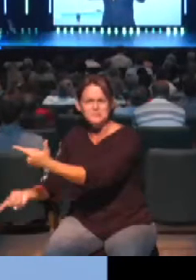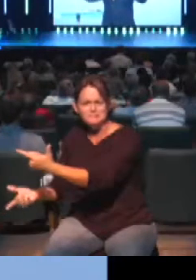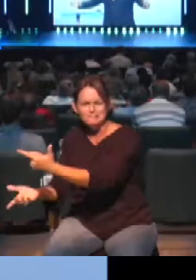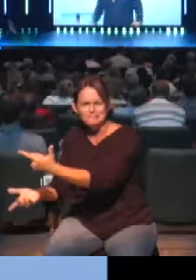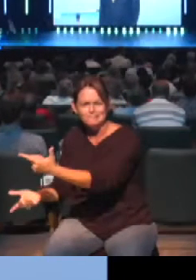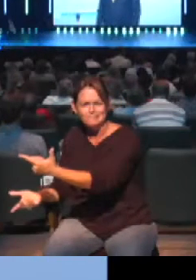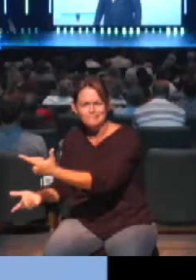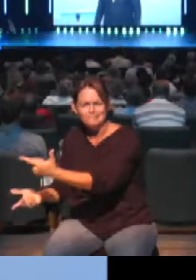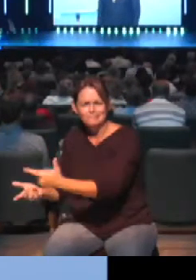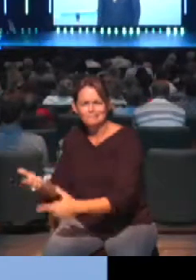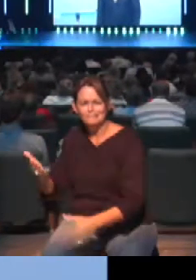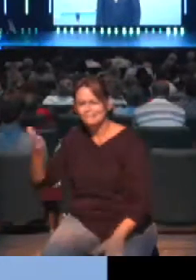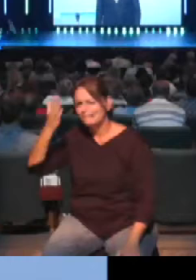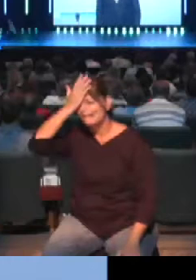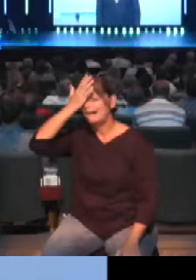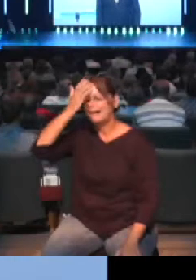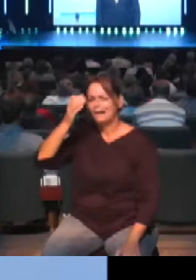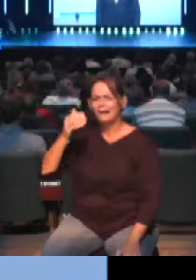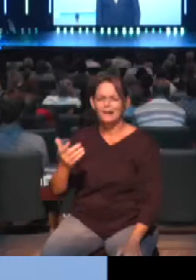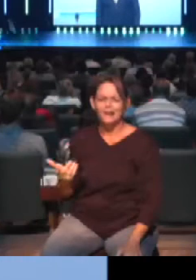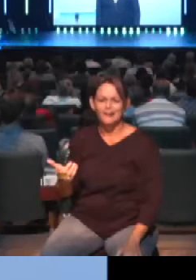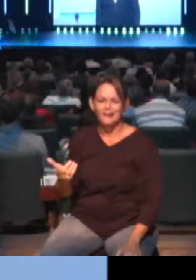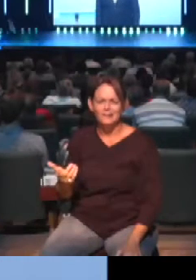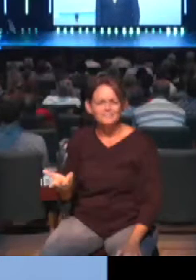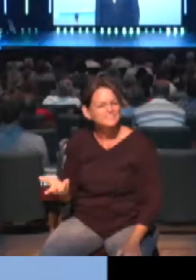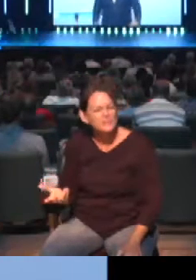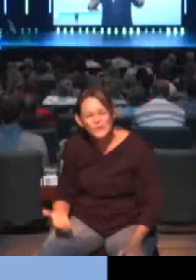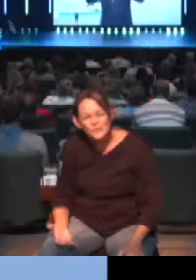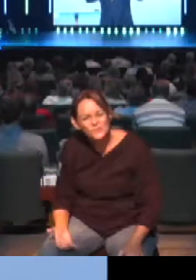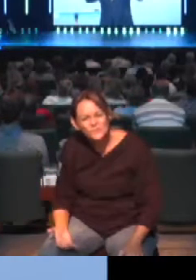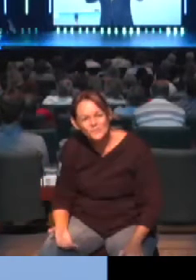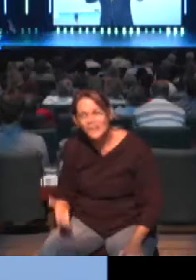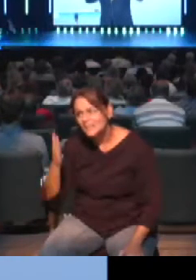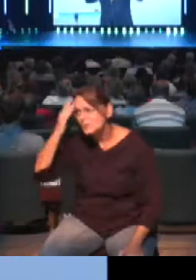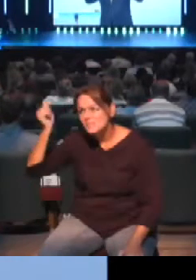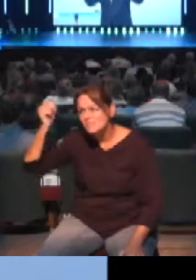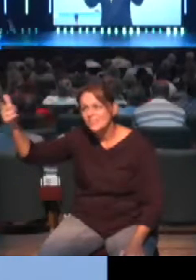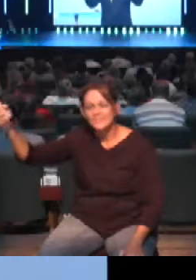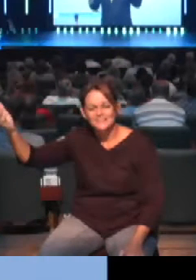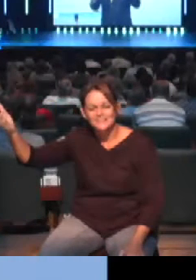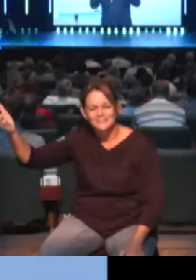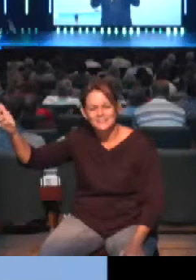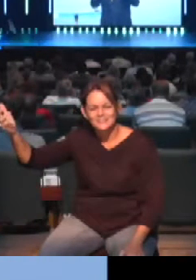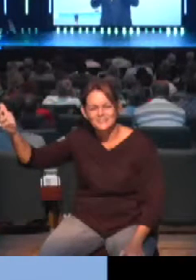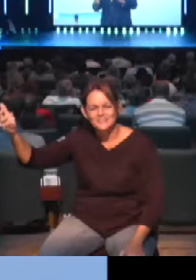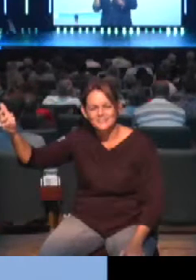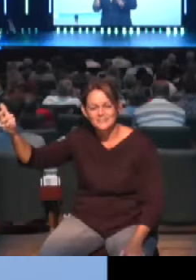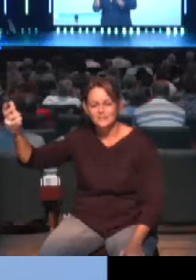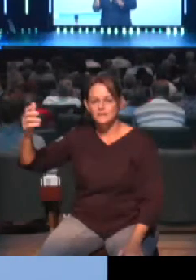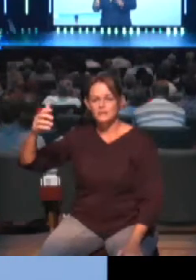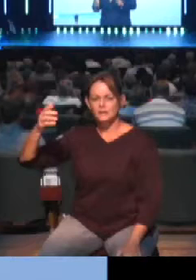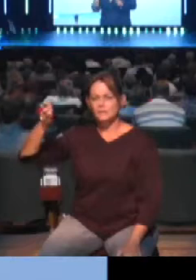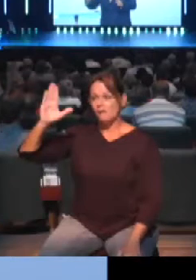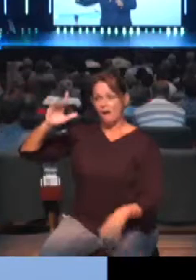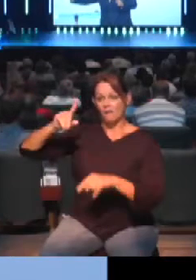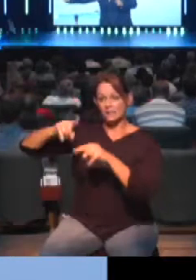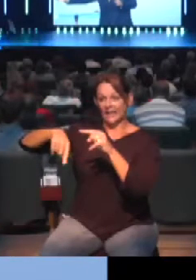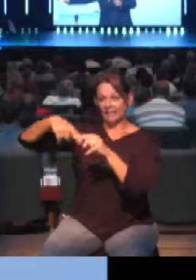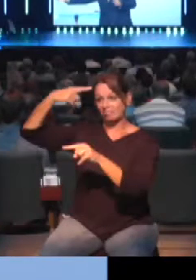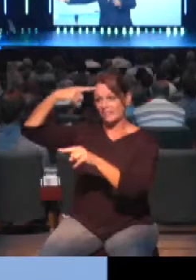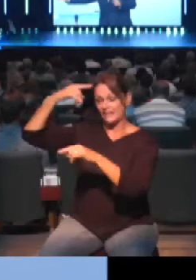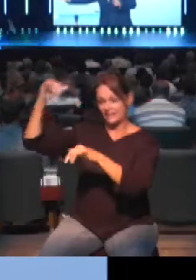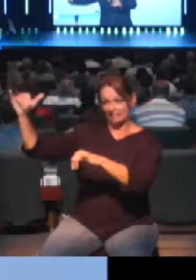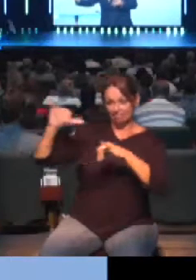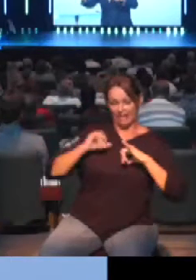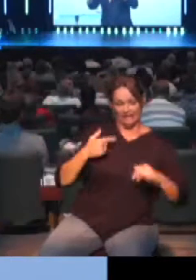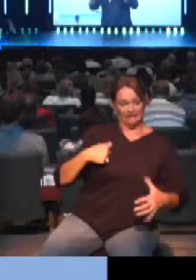I just thought of something I've never thought of before. He never said that. He knows everything. And when I said God can't think the way we